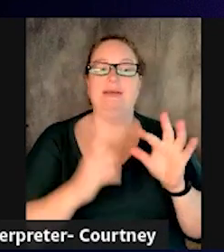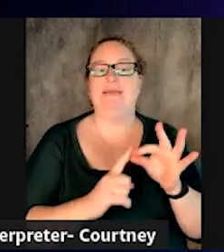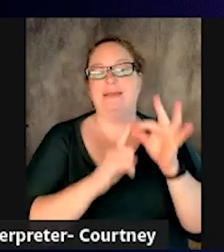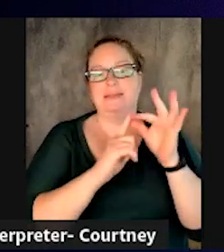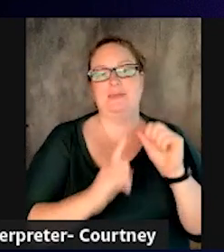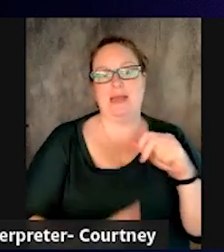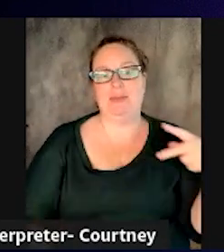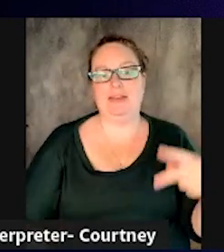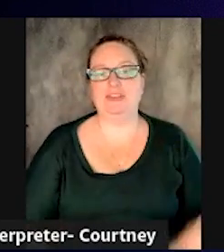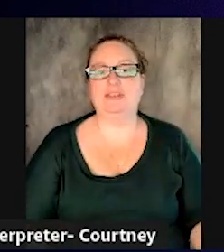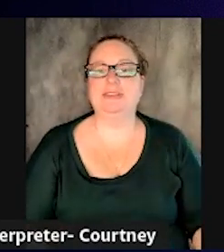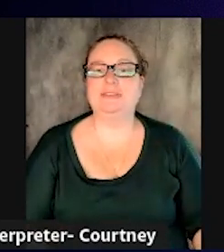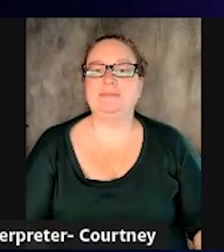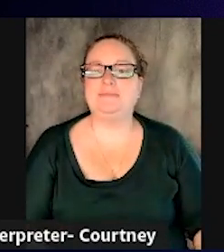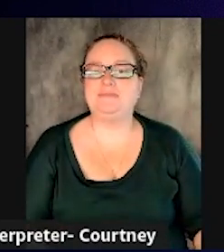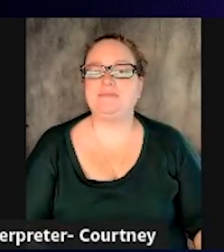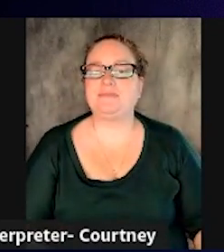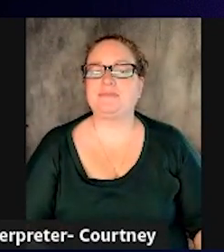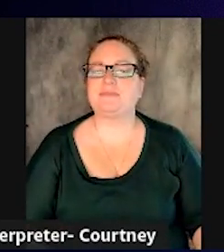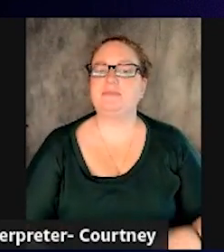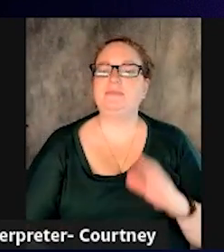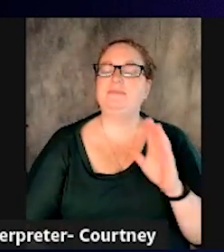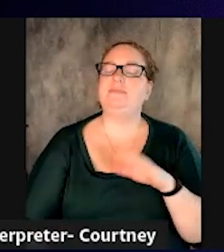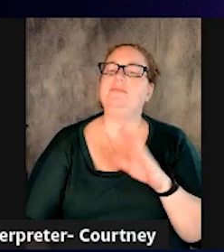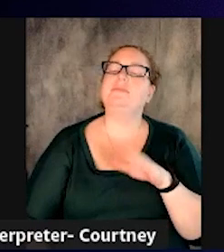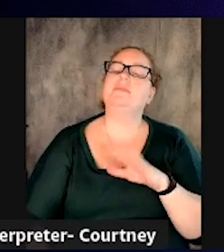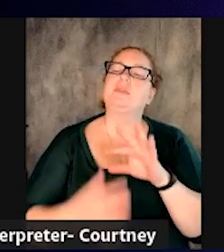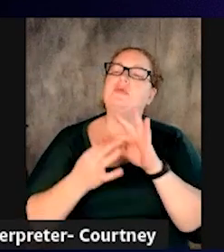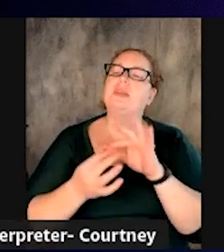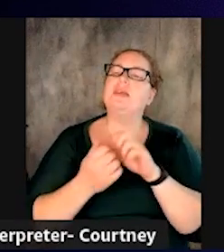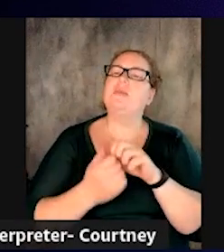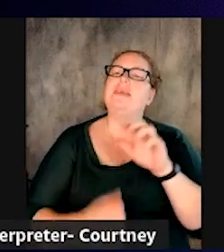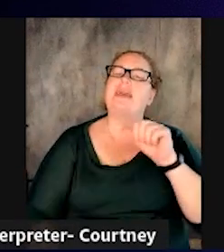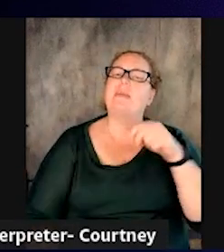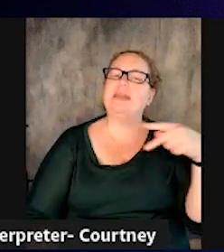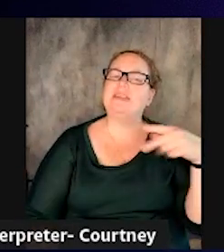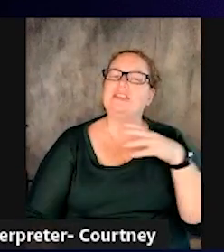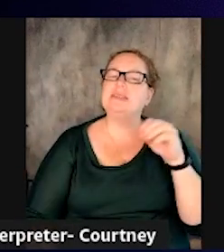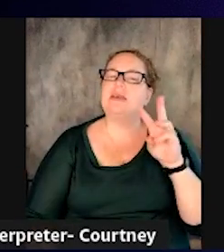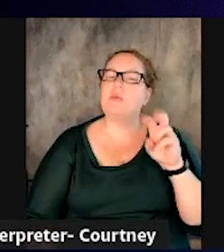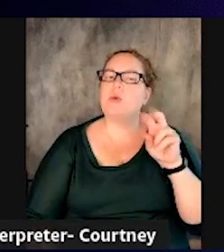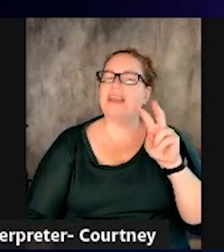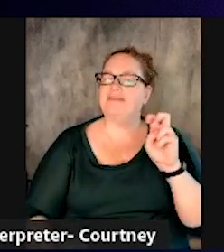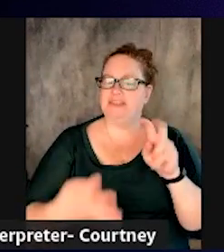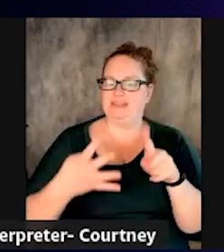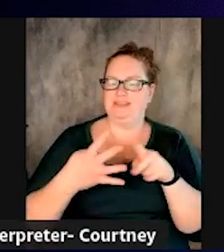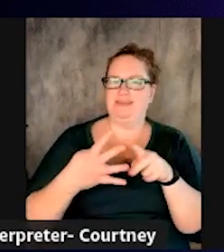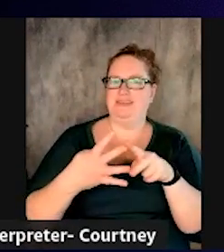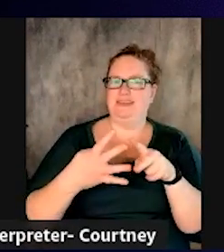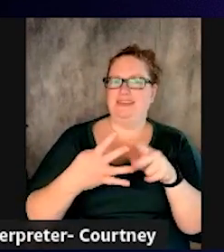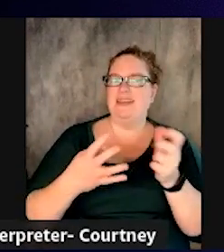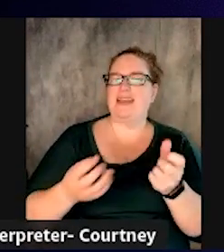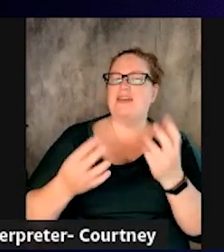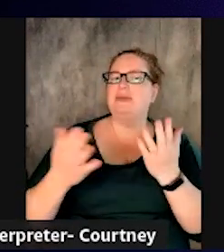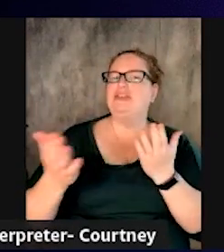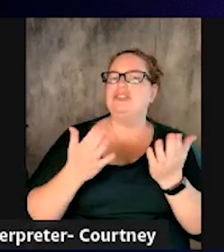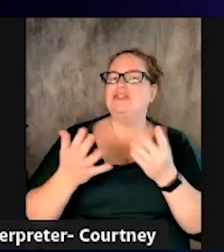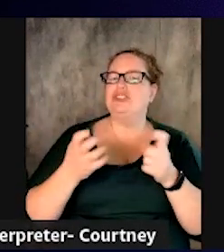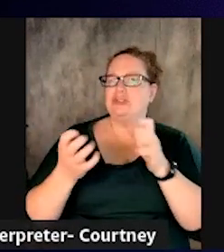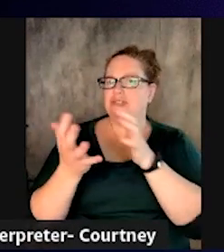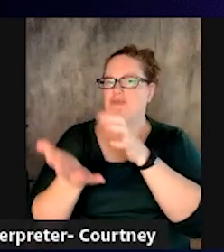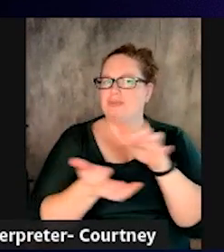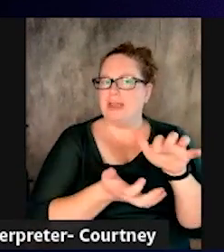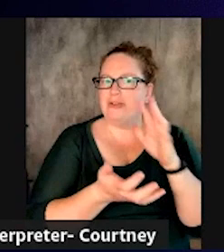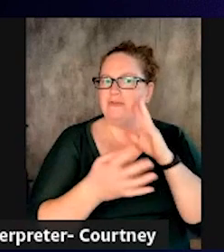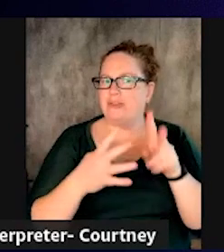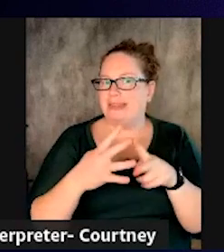That's cool. Ahuva, regarding the applications and waves, how many servers do you really need to migrate in order for these features to be valuable?